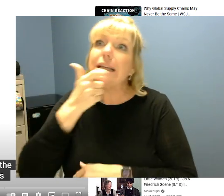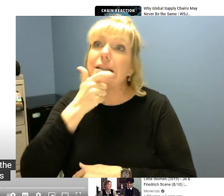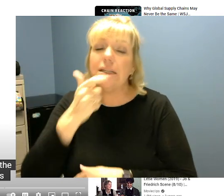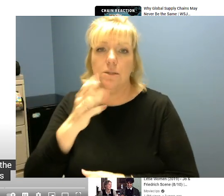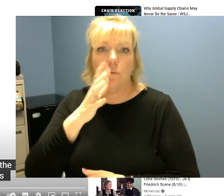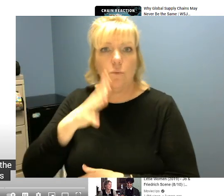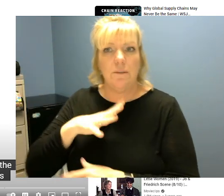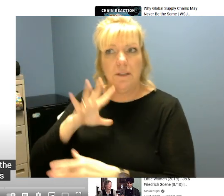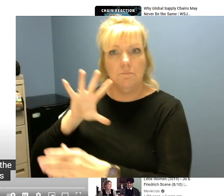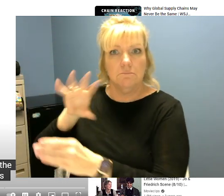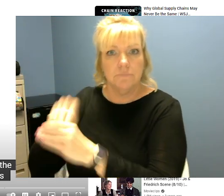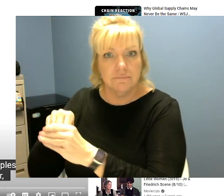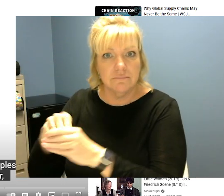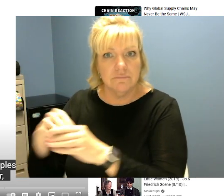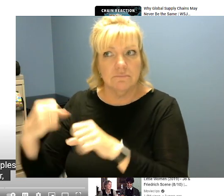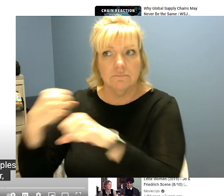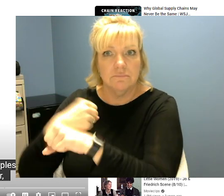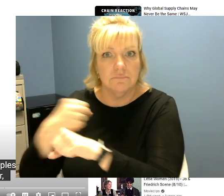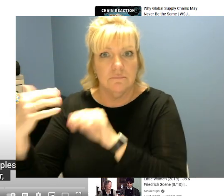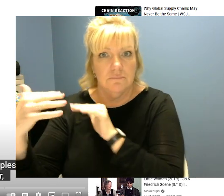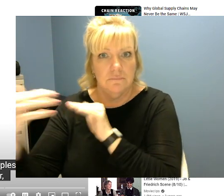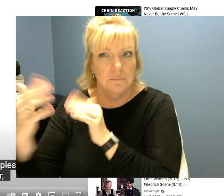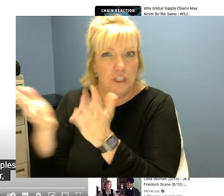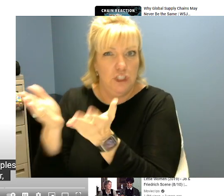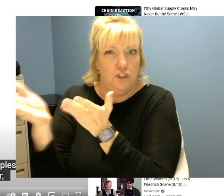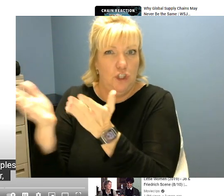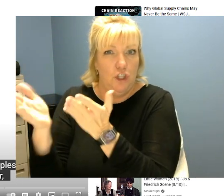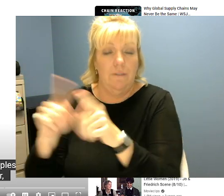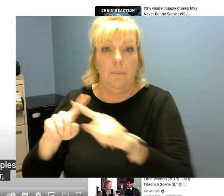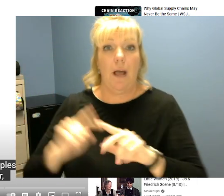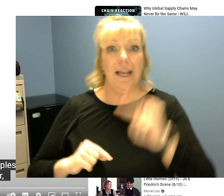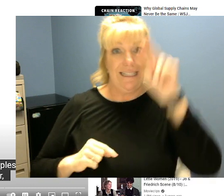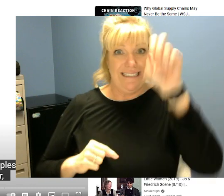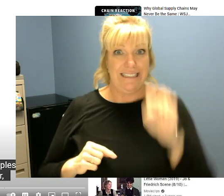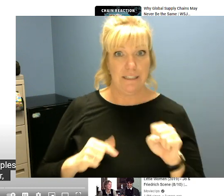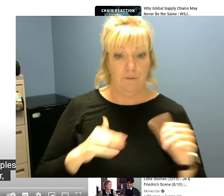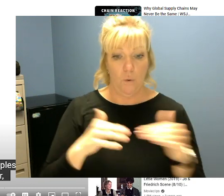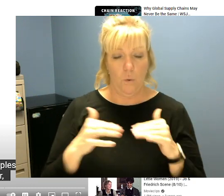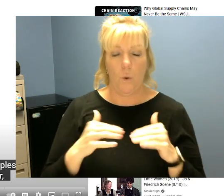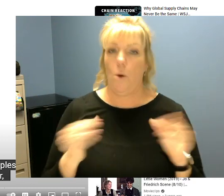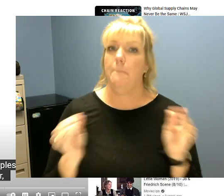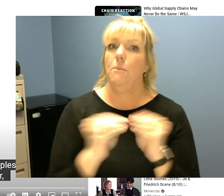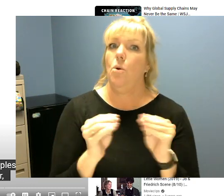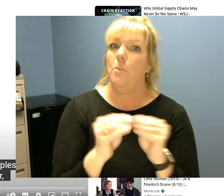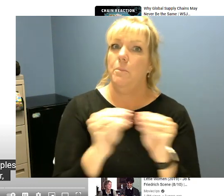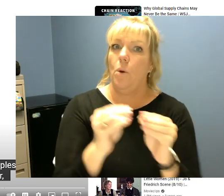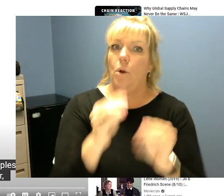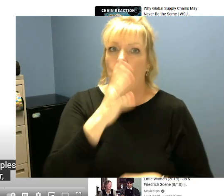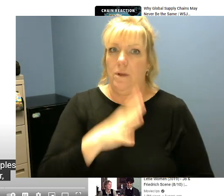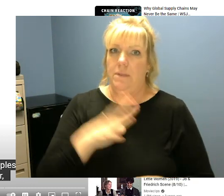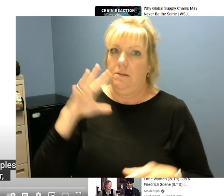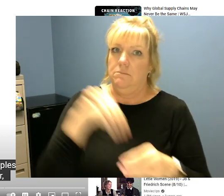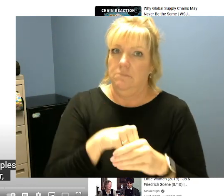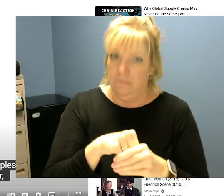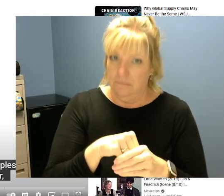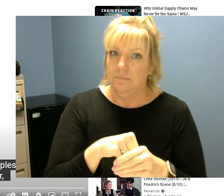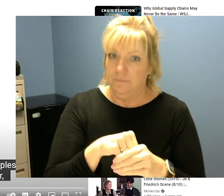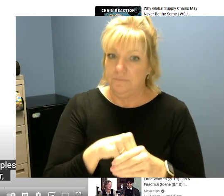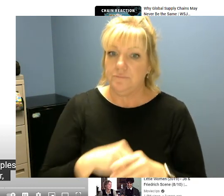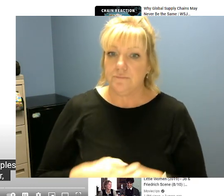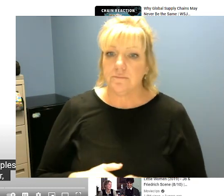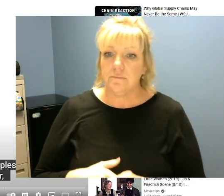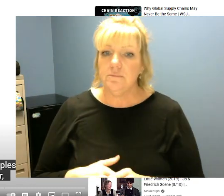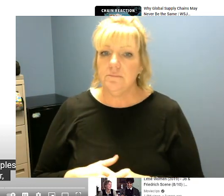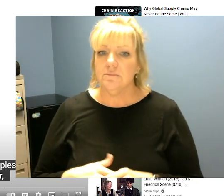see that again in this war, except it's much bigger. We got way more examples. So I've got a handful of women here.